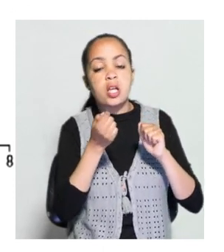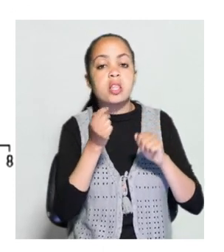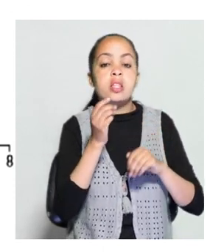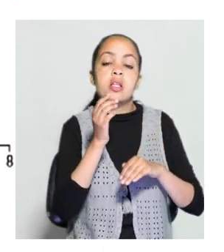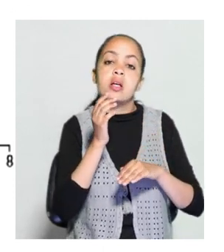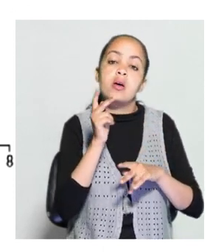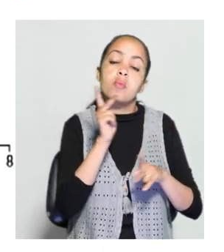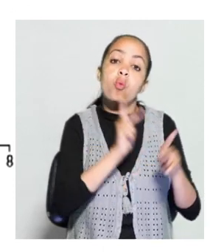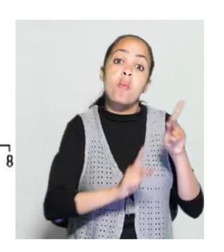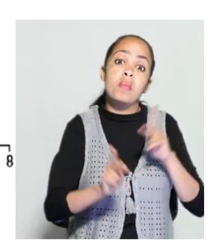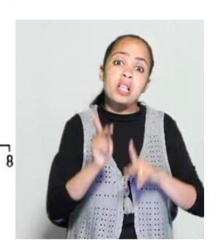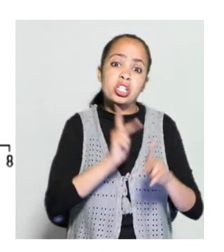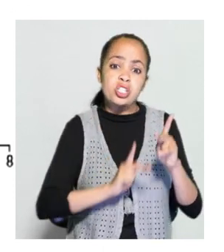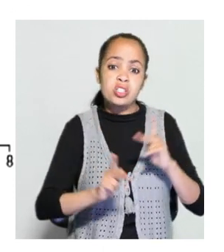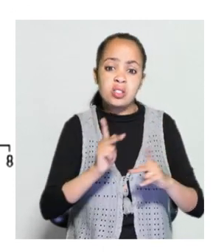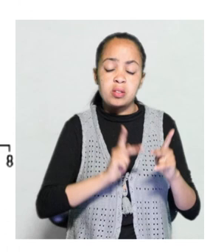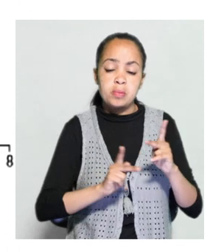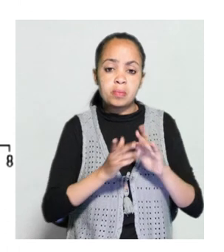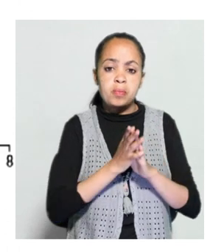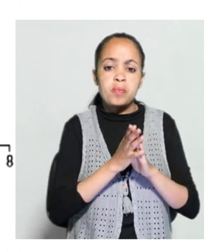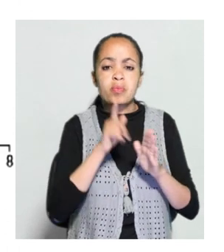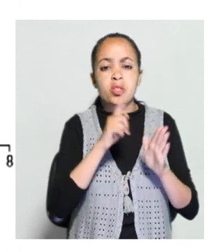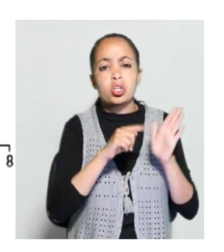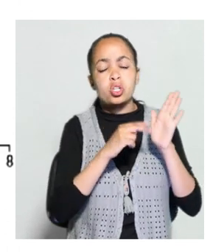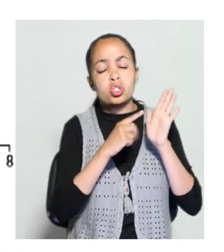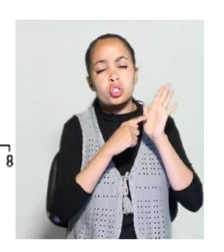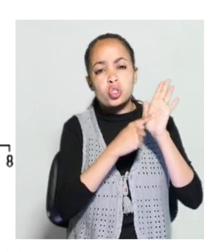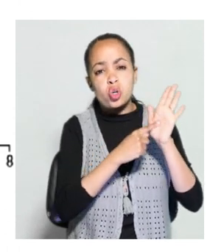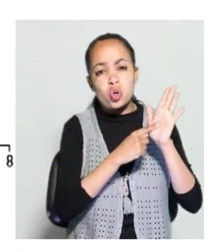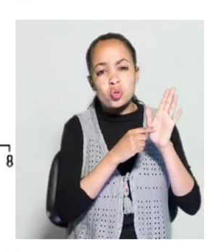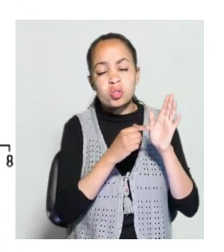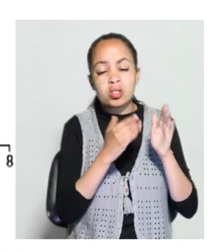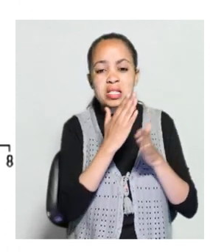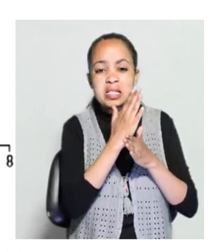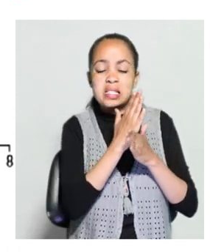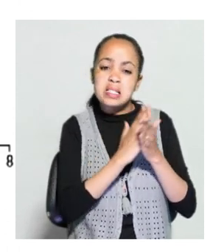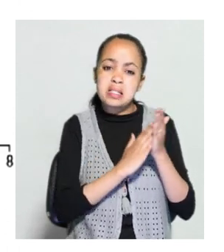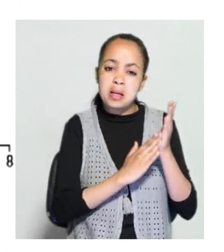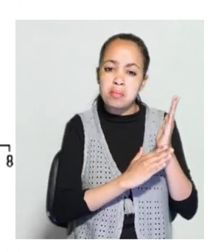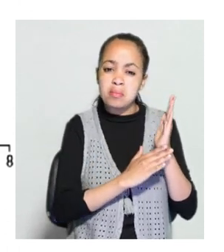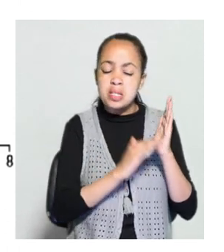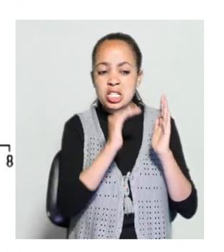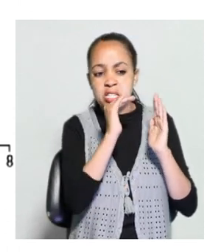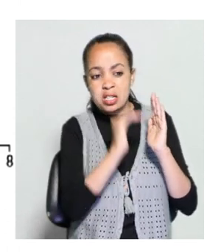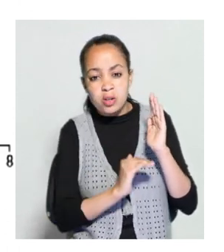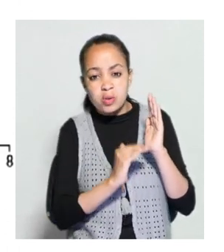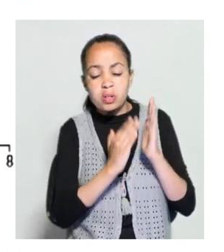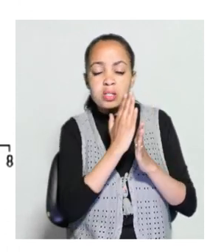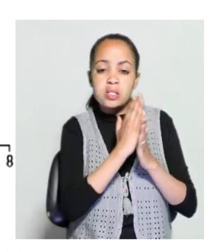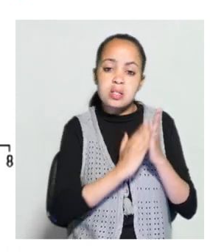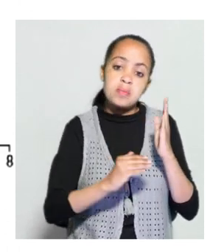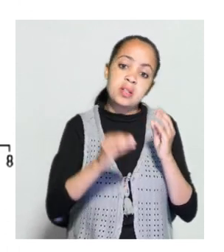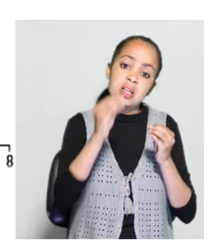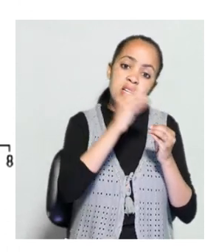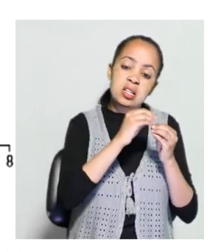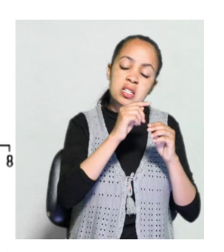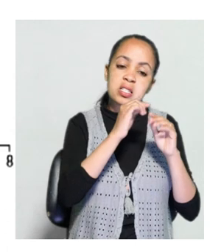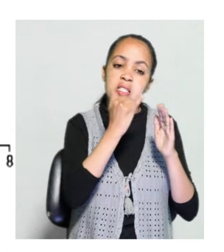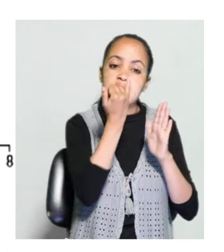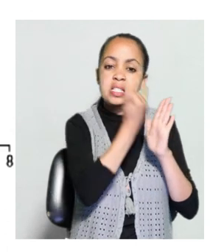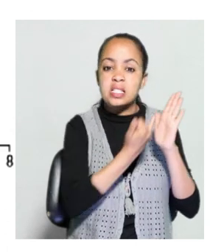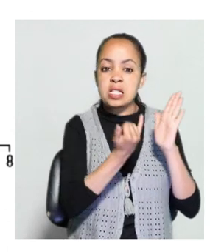size. Still, but it shows certain contracting here. Decreasing population size may